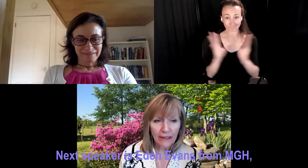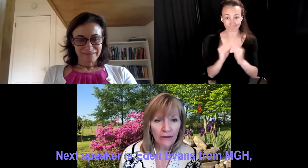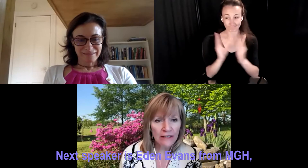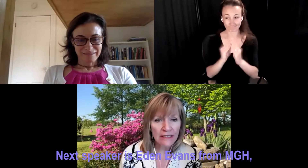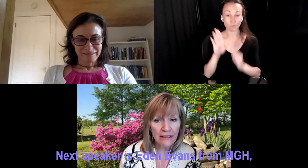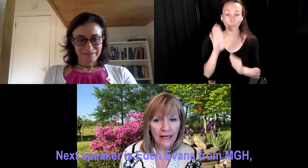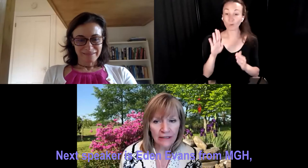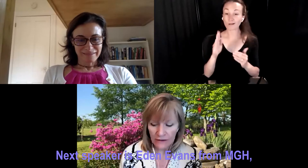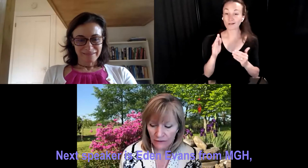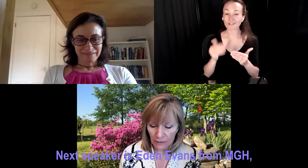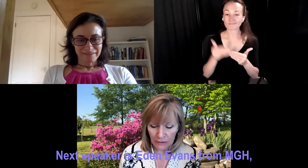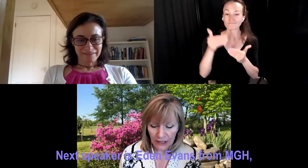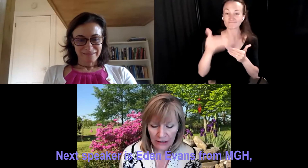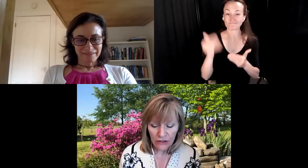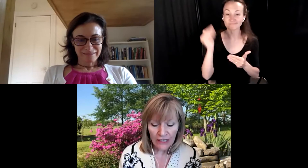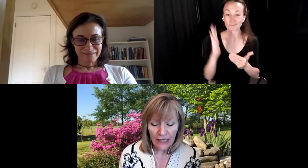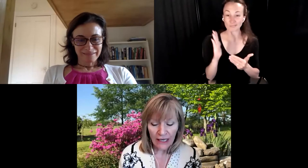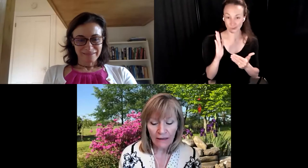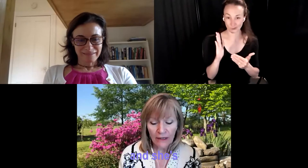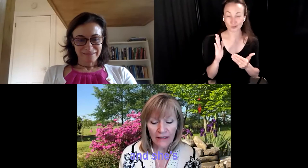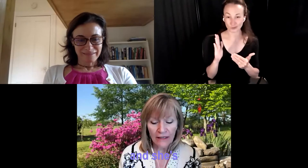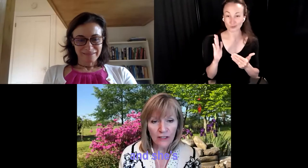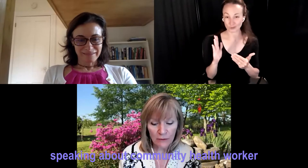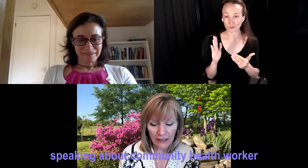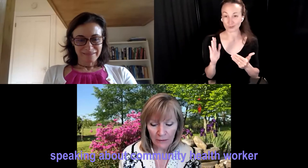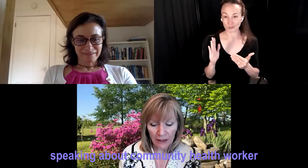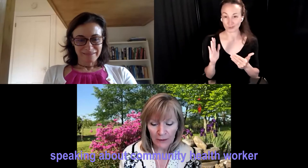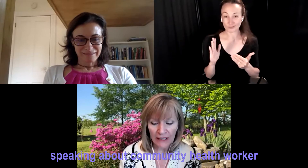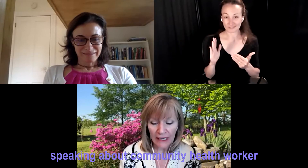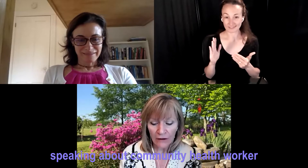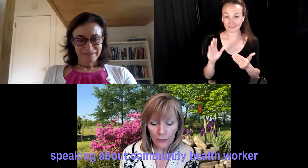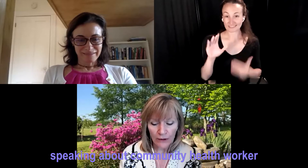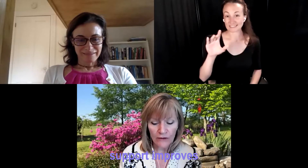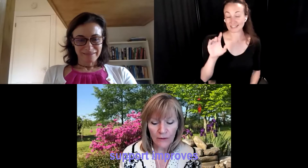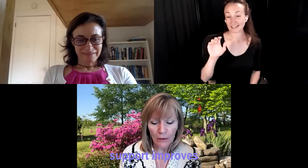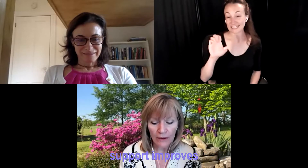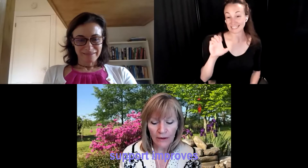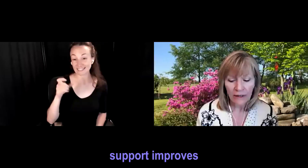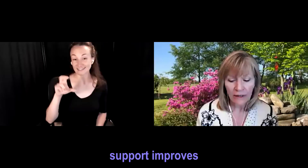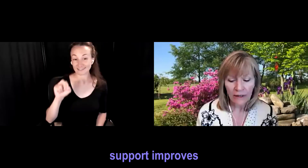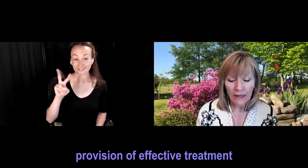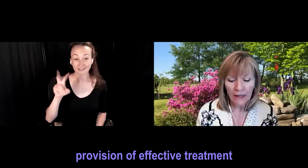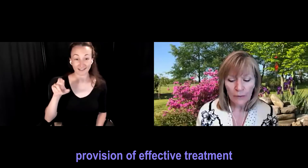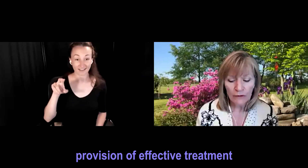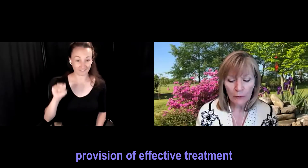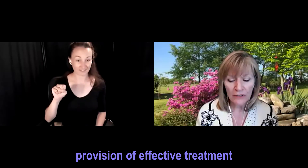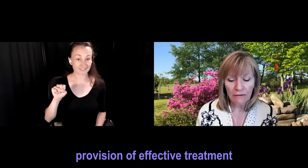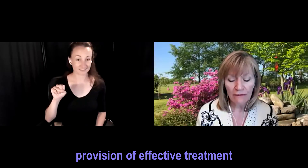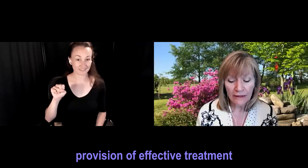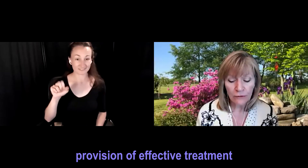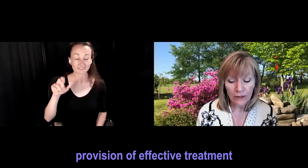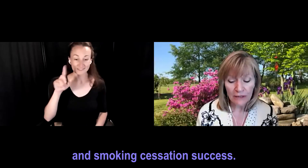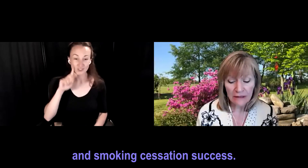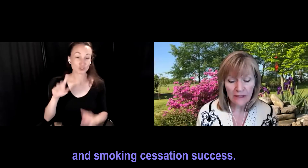Next speaker is Evins from MGH, and she's speaking about community health worker support improves provision of